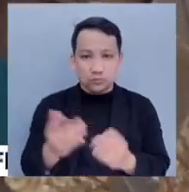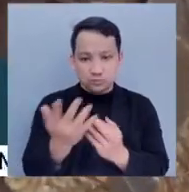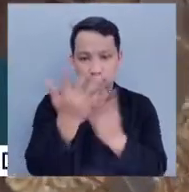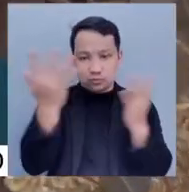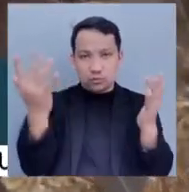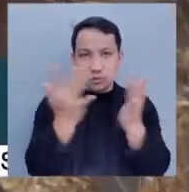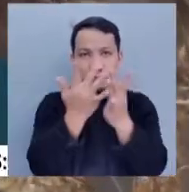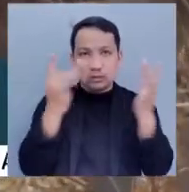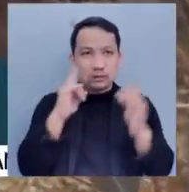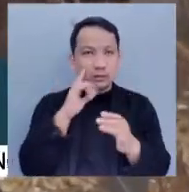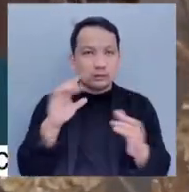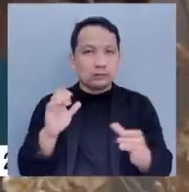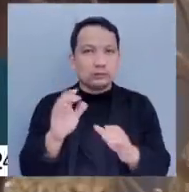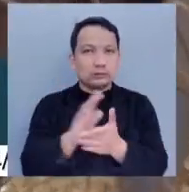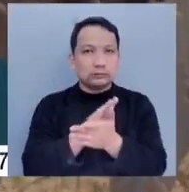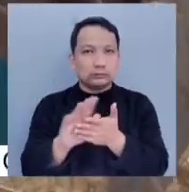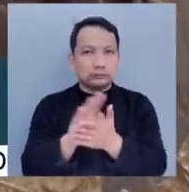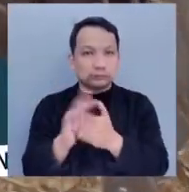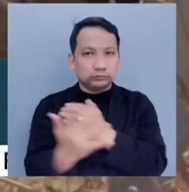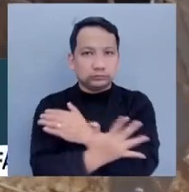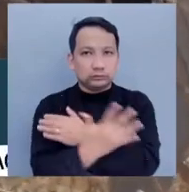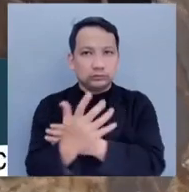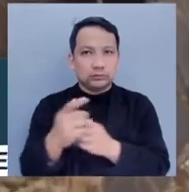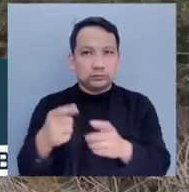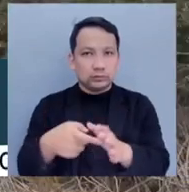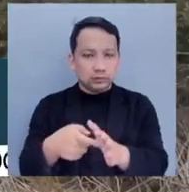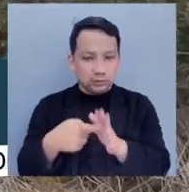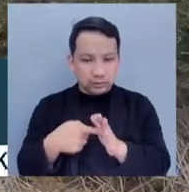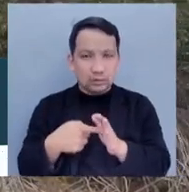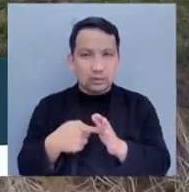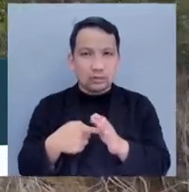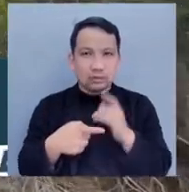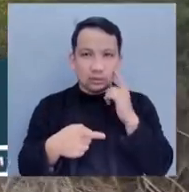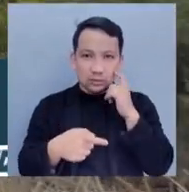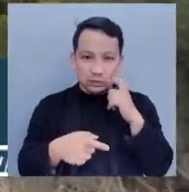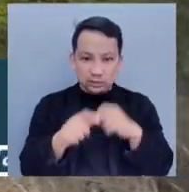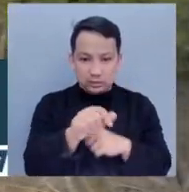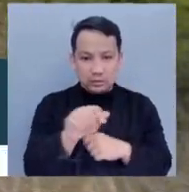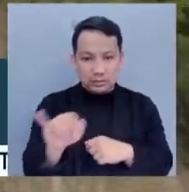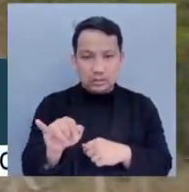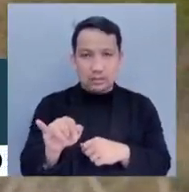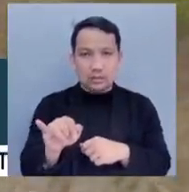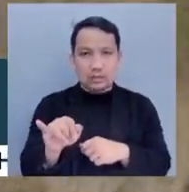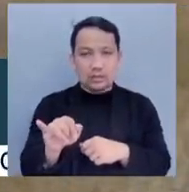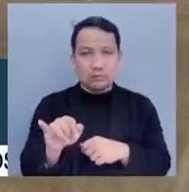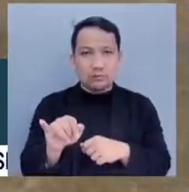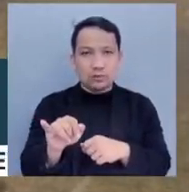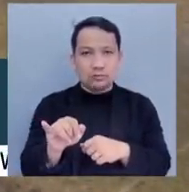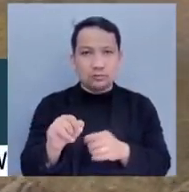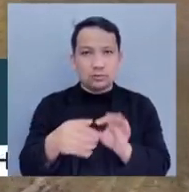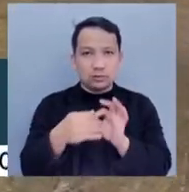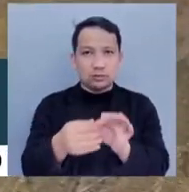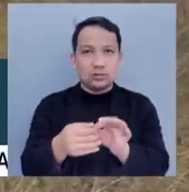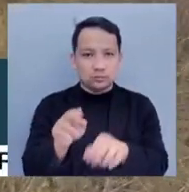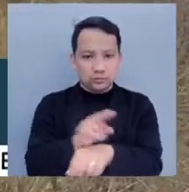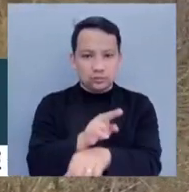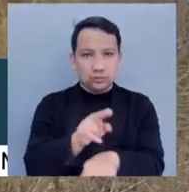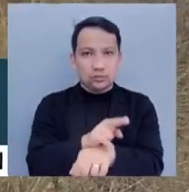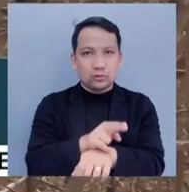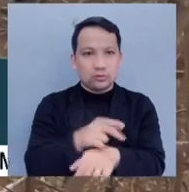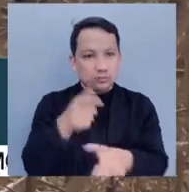California, clearing dry grass is mandatory. Artificial intelligence, or AI, is also being used to